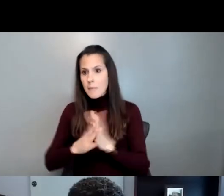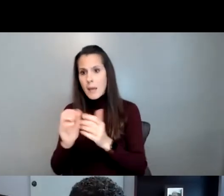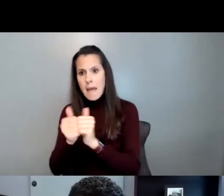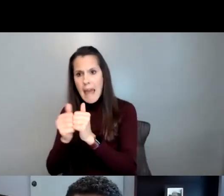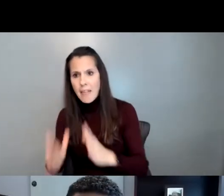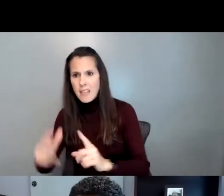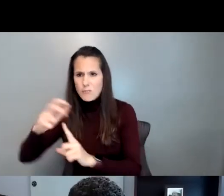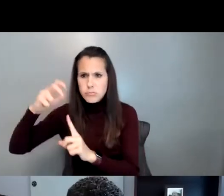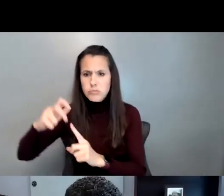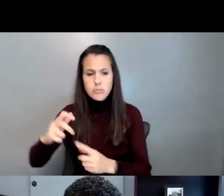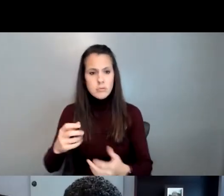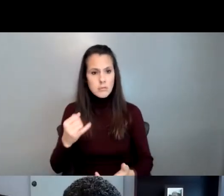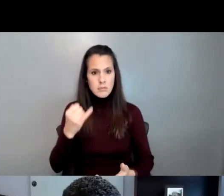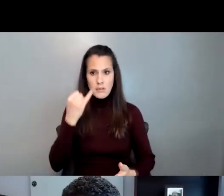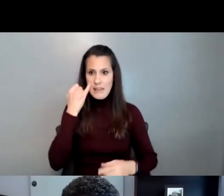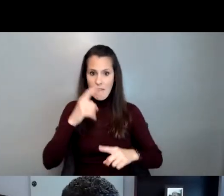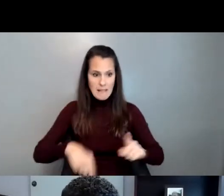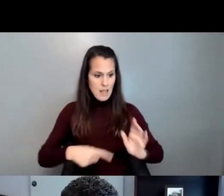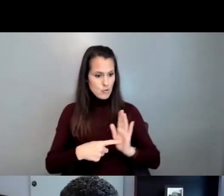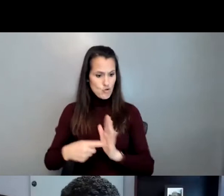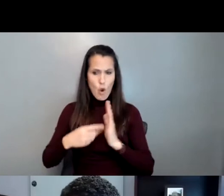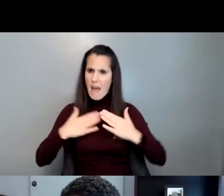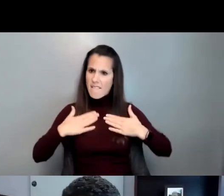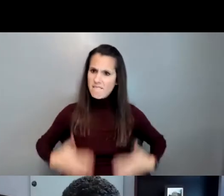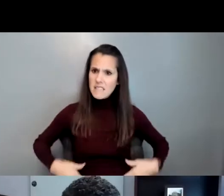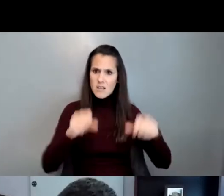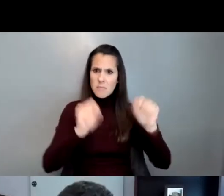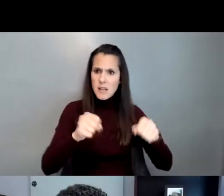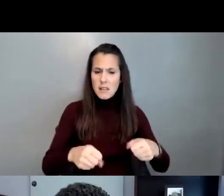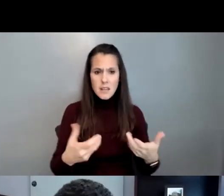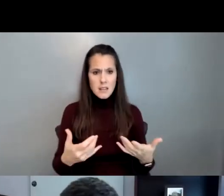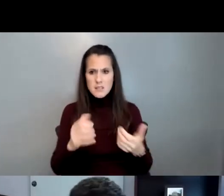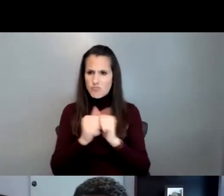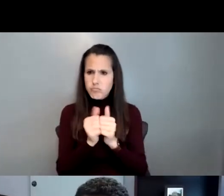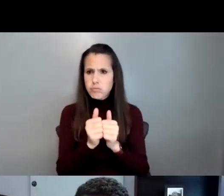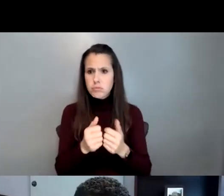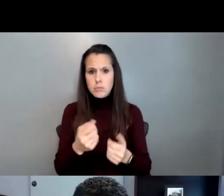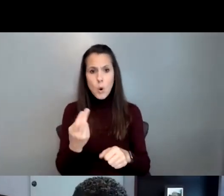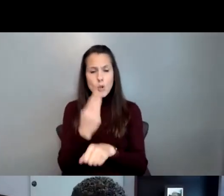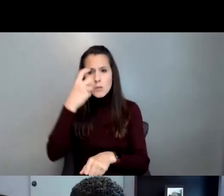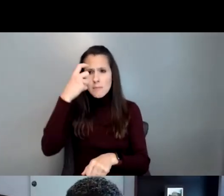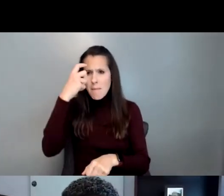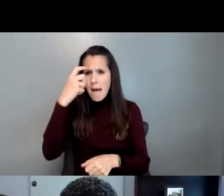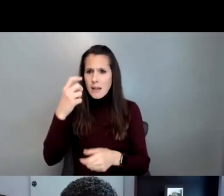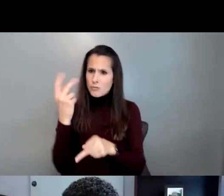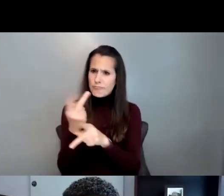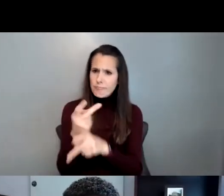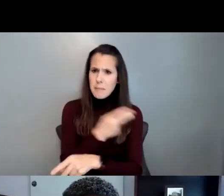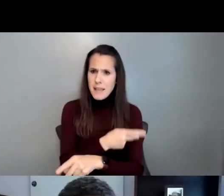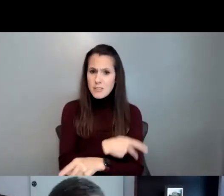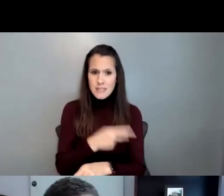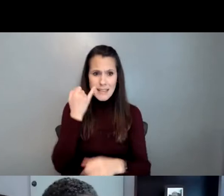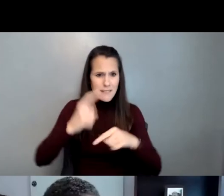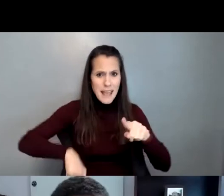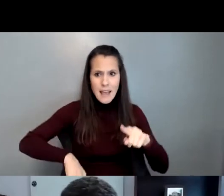this person whose physical feats were then what defined them, if I can't then use my mind to then take care of patients anymore,